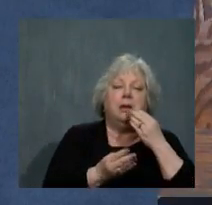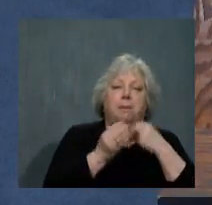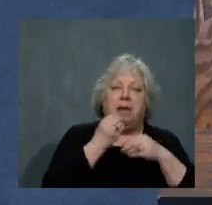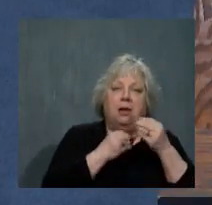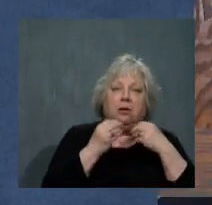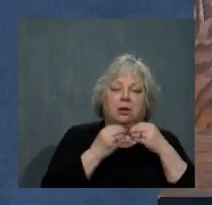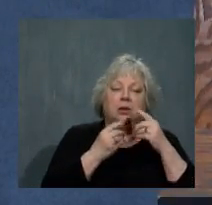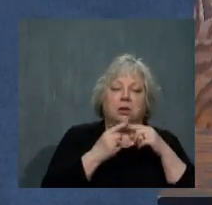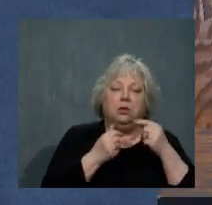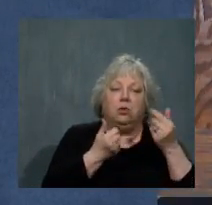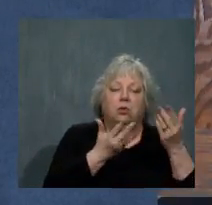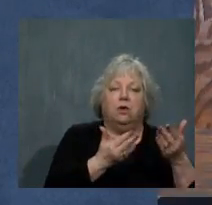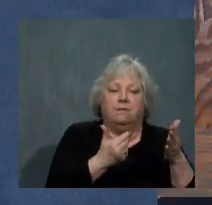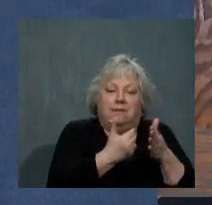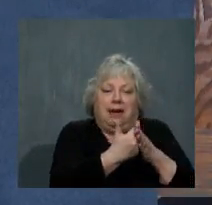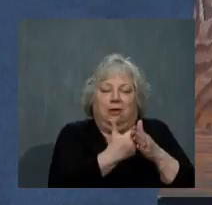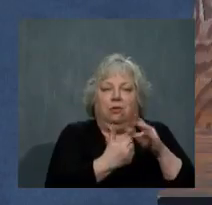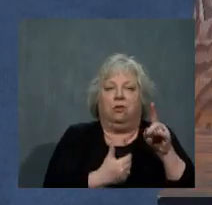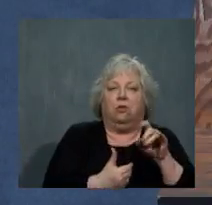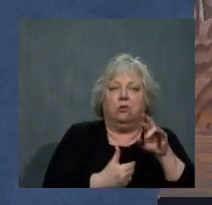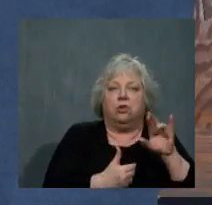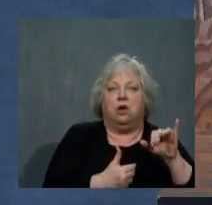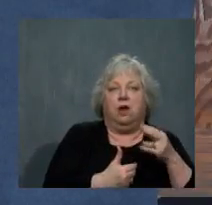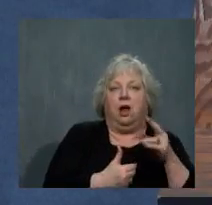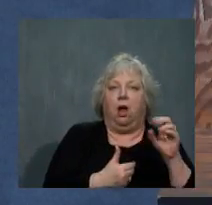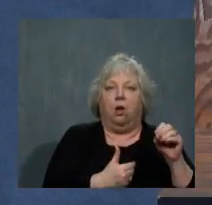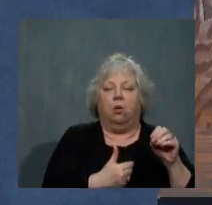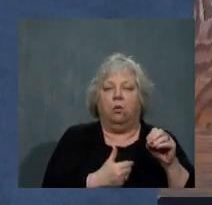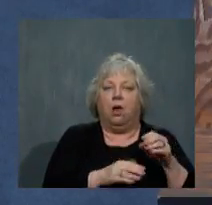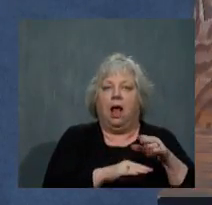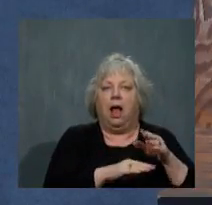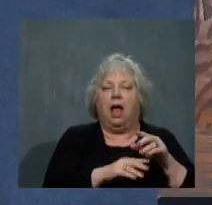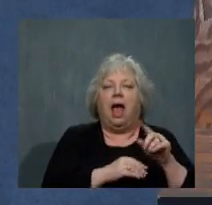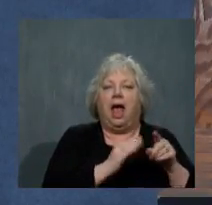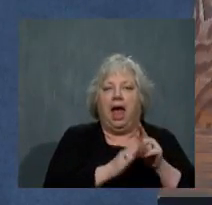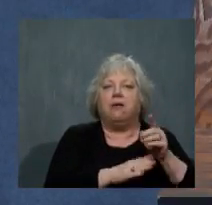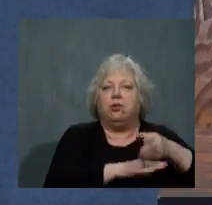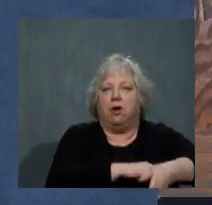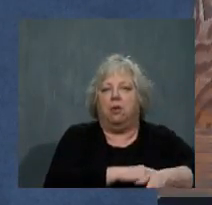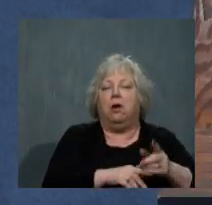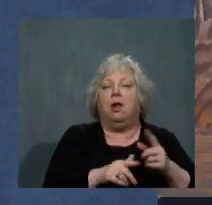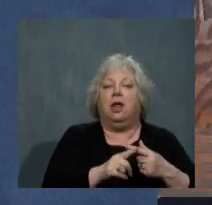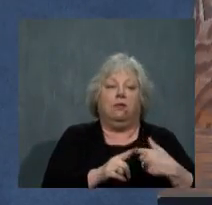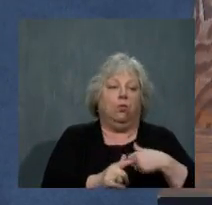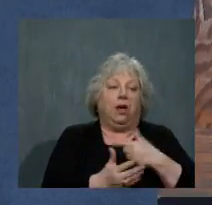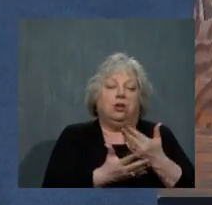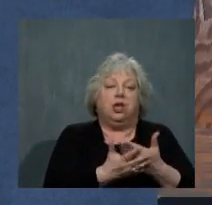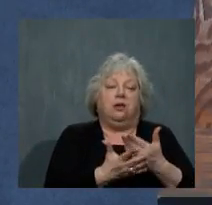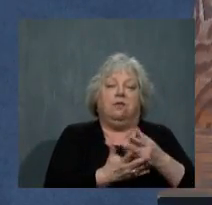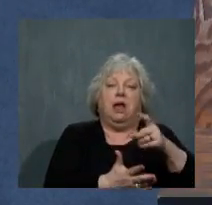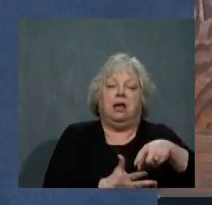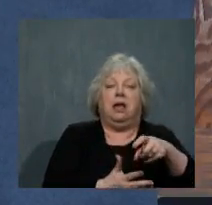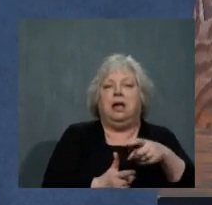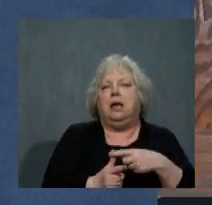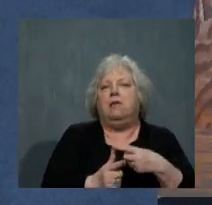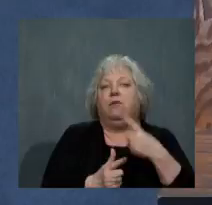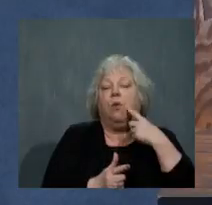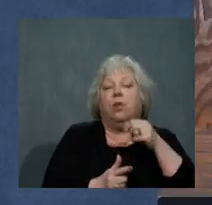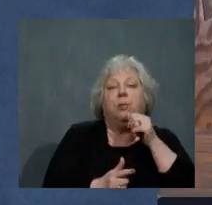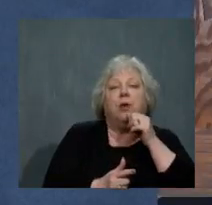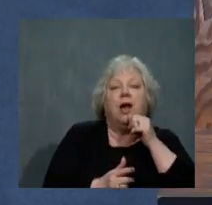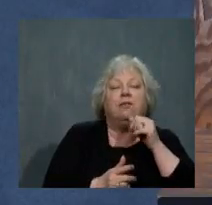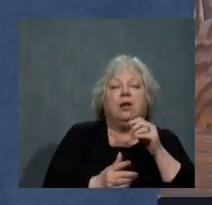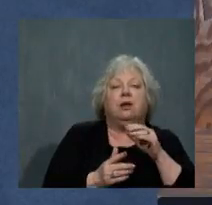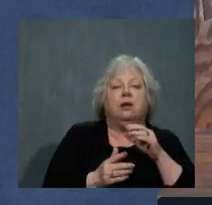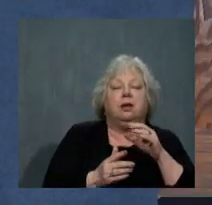serve others there next to Jericho after hours, then we can justify need for maybe the private community,